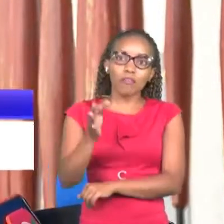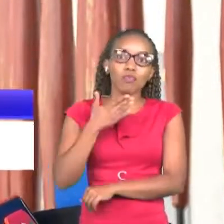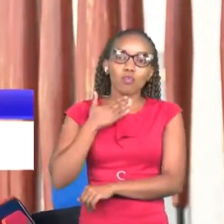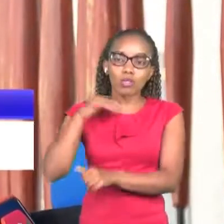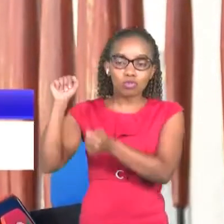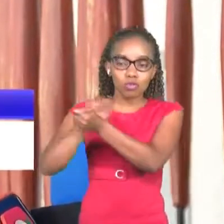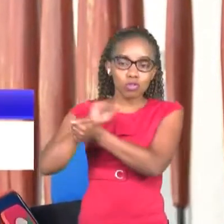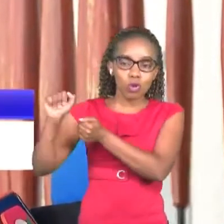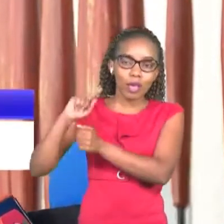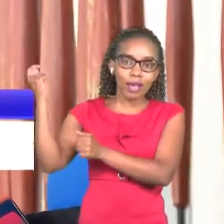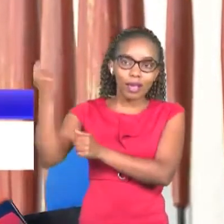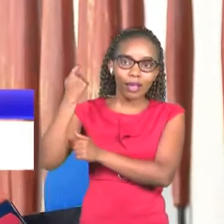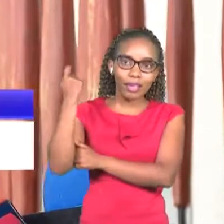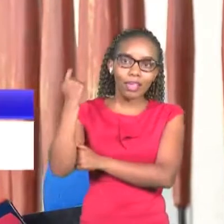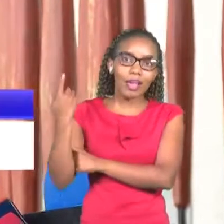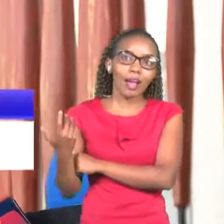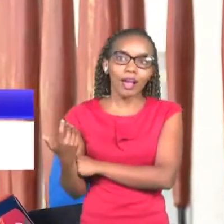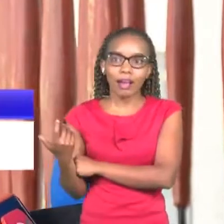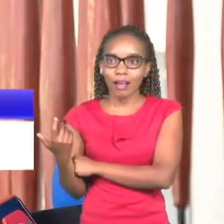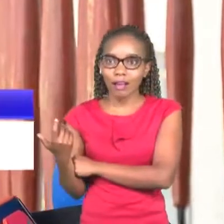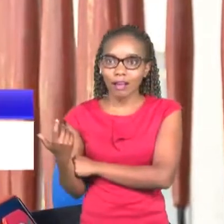Kenya and